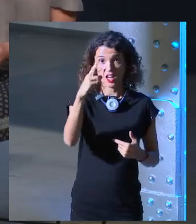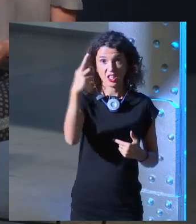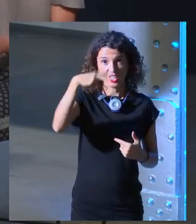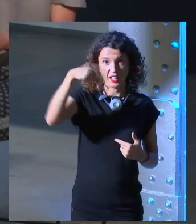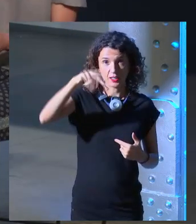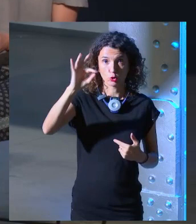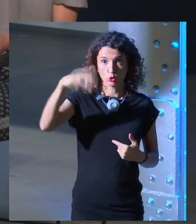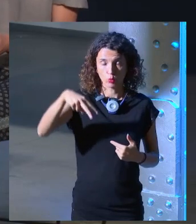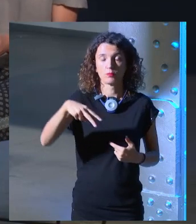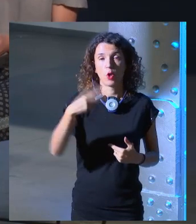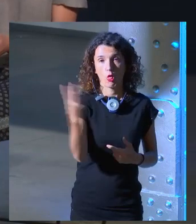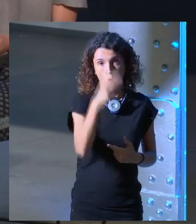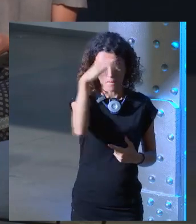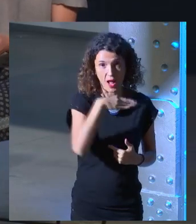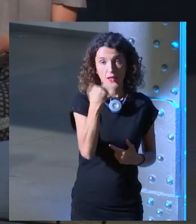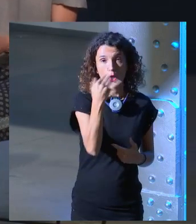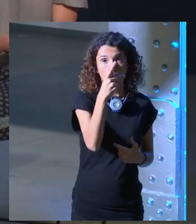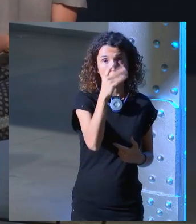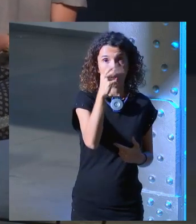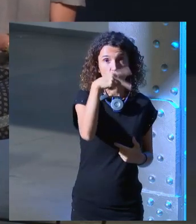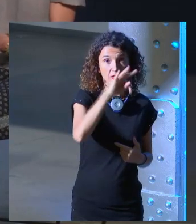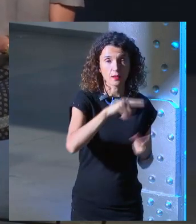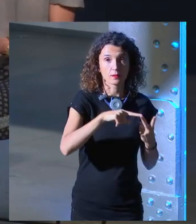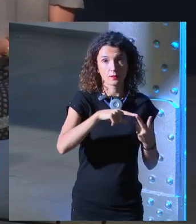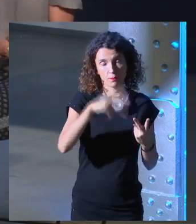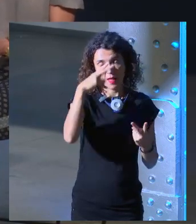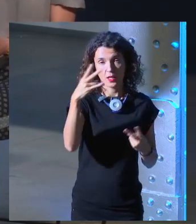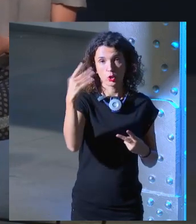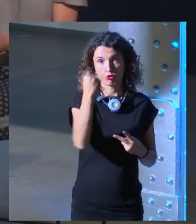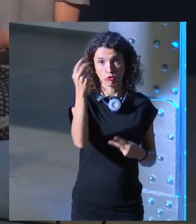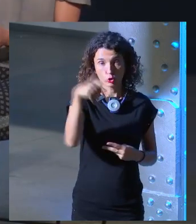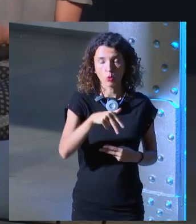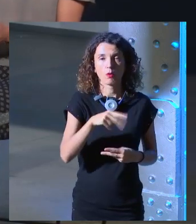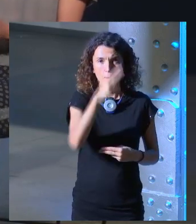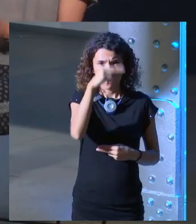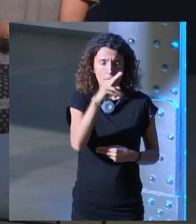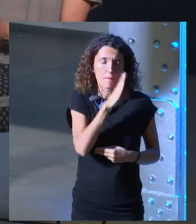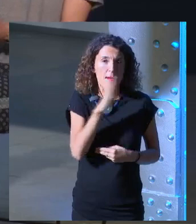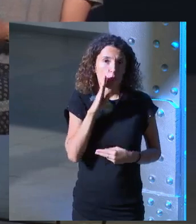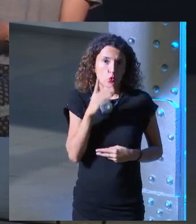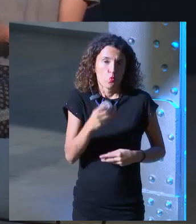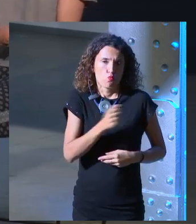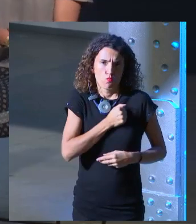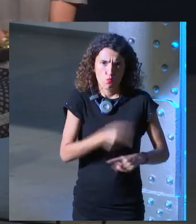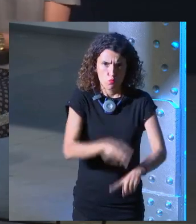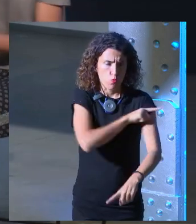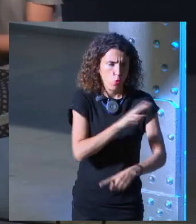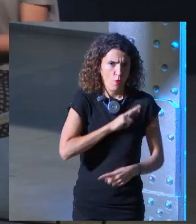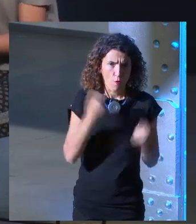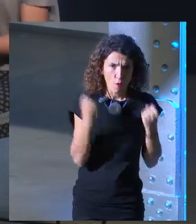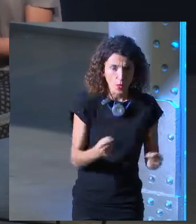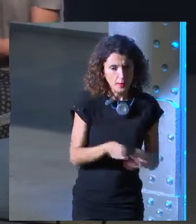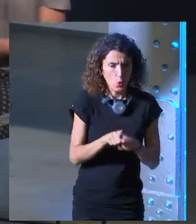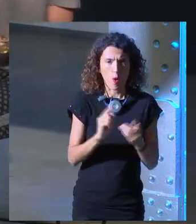in Accrington, Constance and John. Religious fanaticism, her mom's fanaticism,